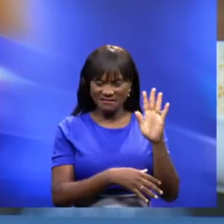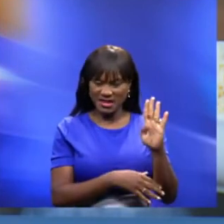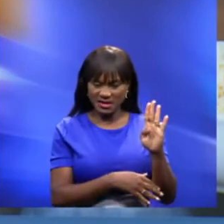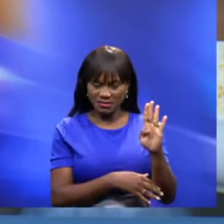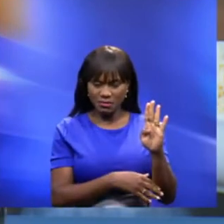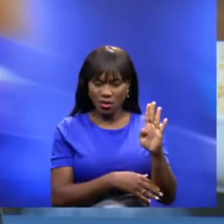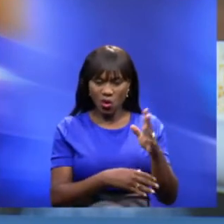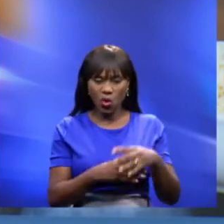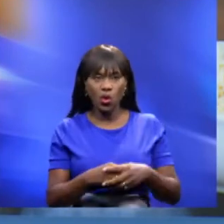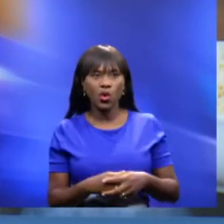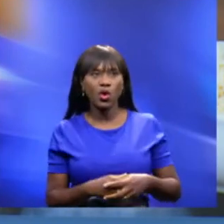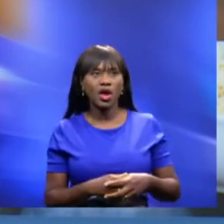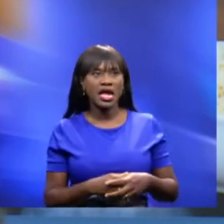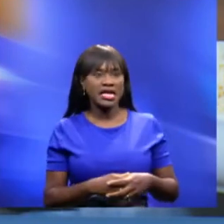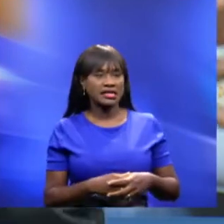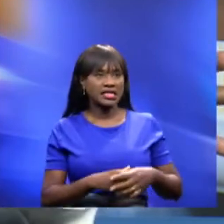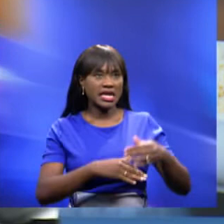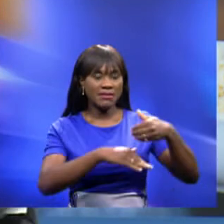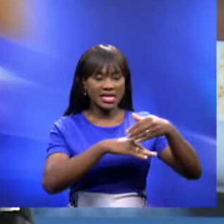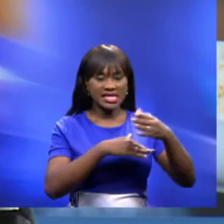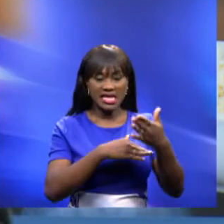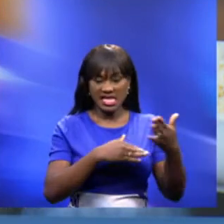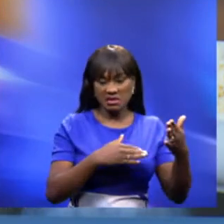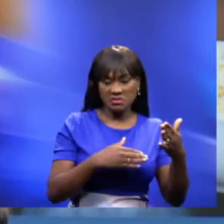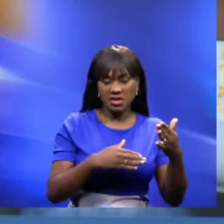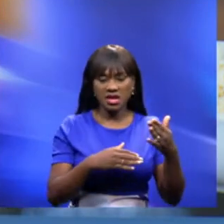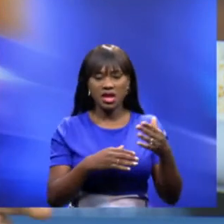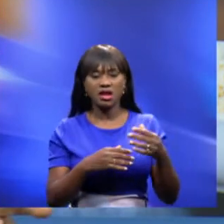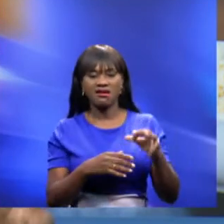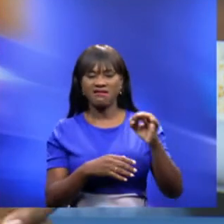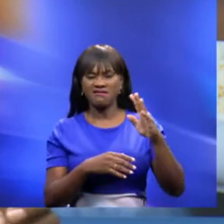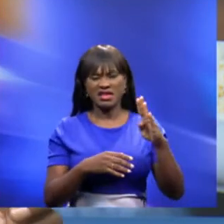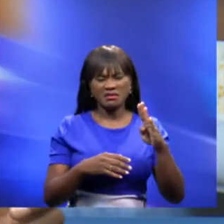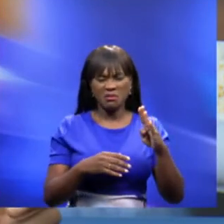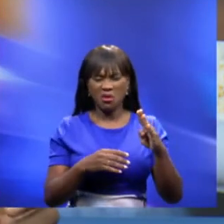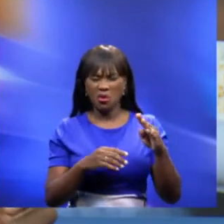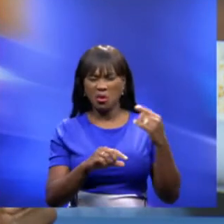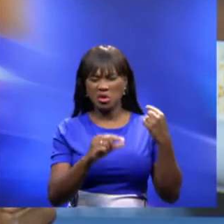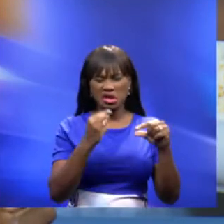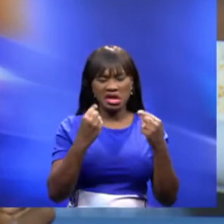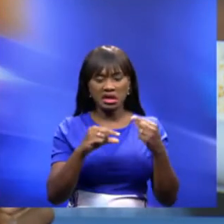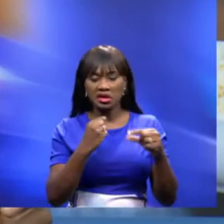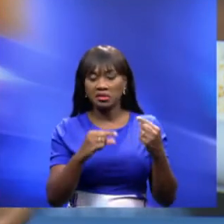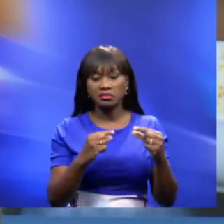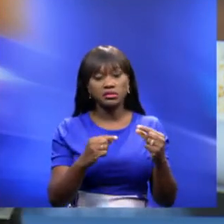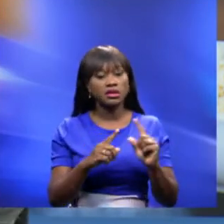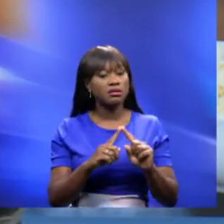something to me in social media or so on as a game, and we play it. Good. And you gathering